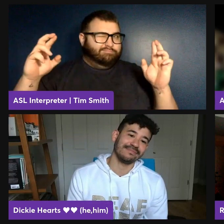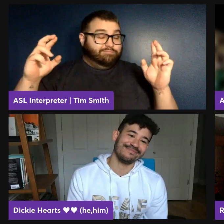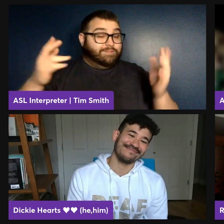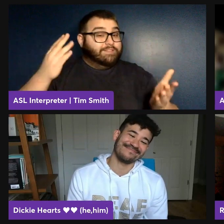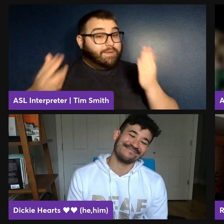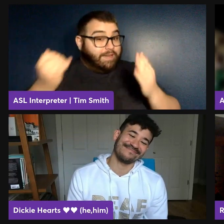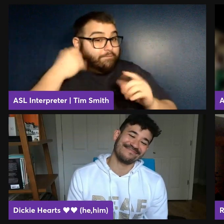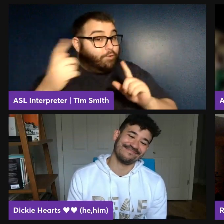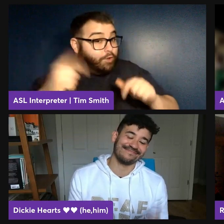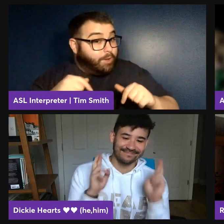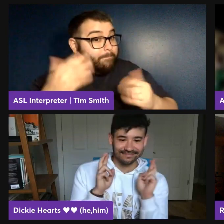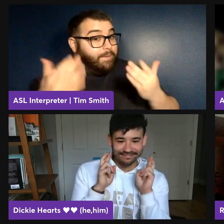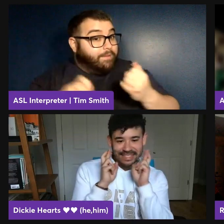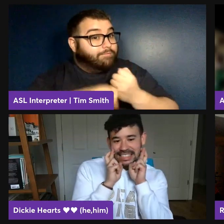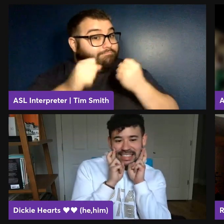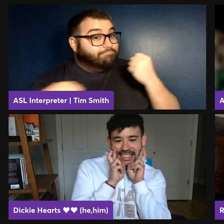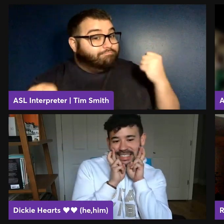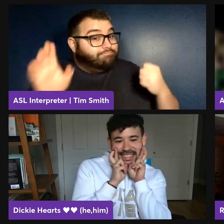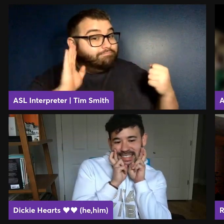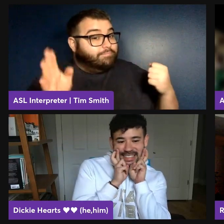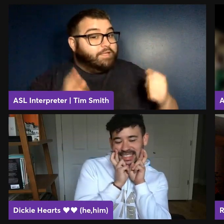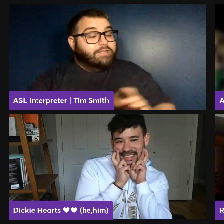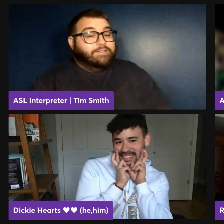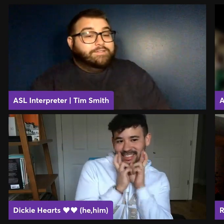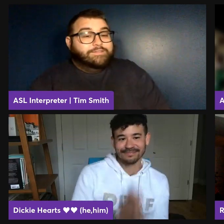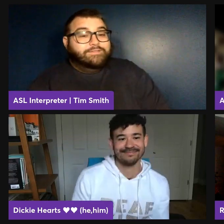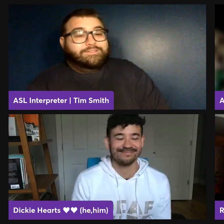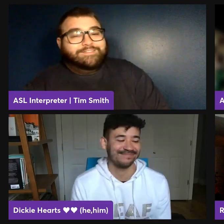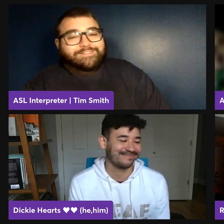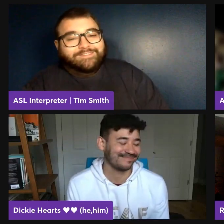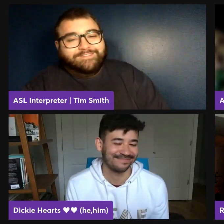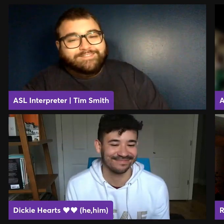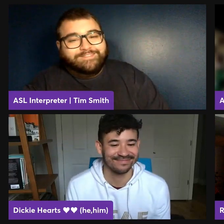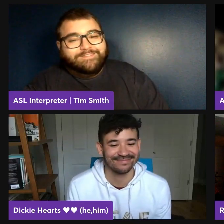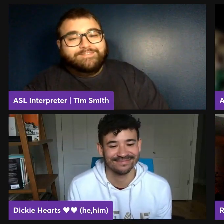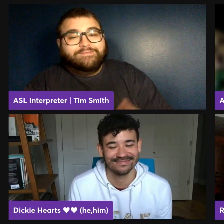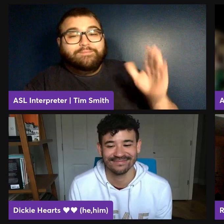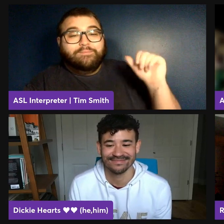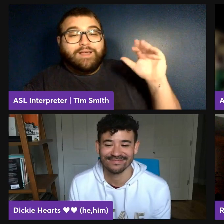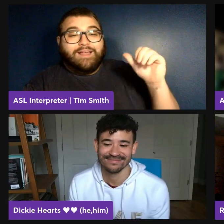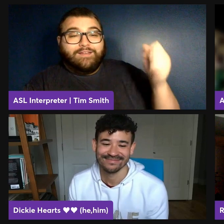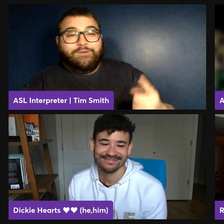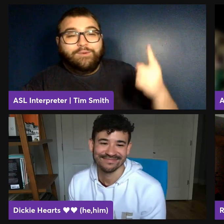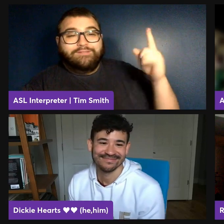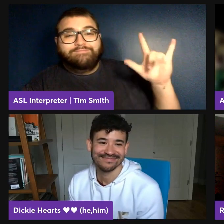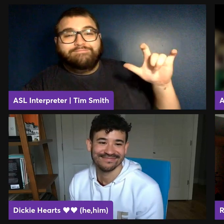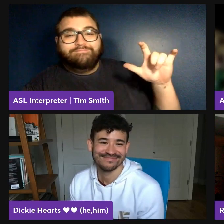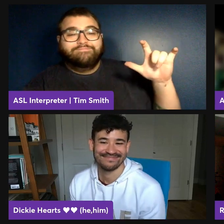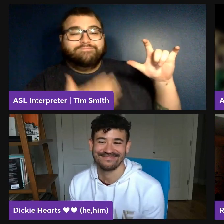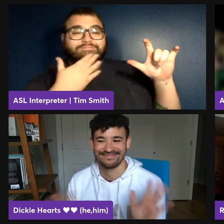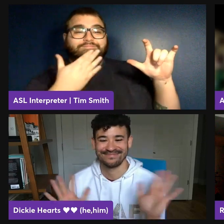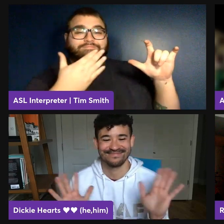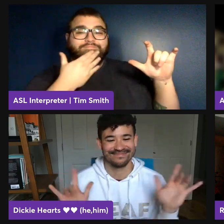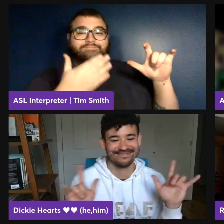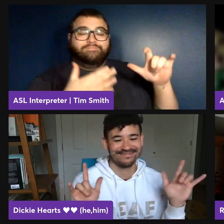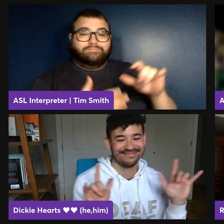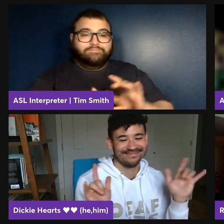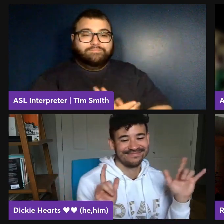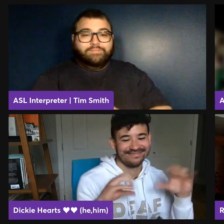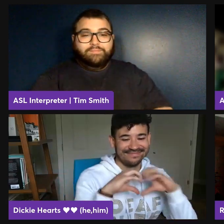if you all come. That's right. All right. Bye, everyone. Thank you for listening.